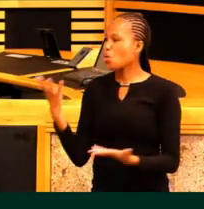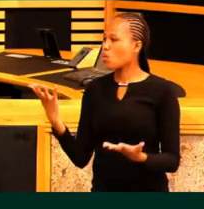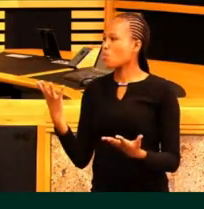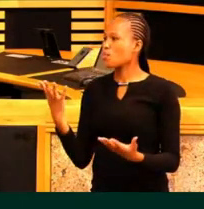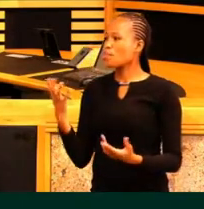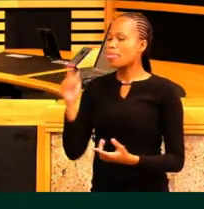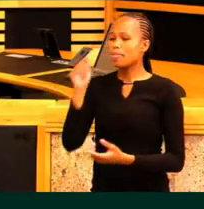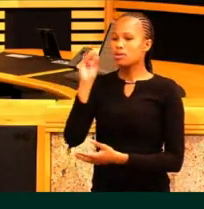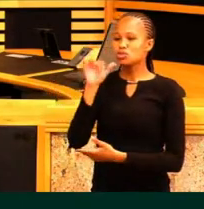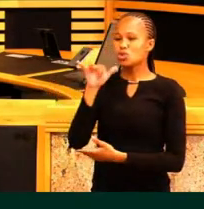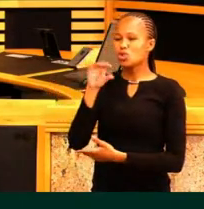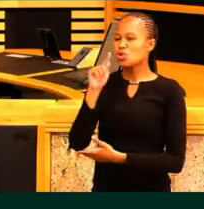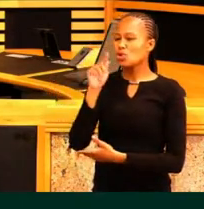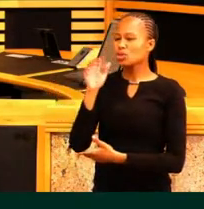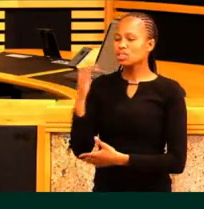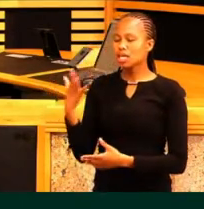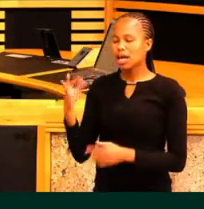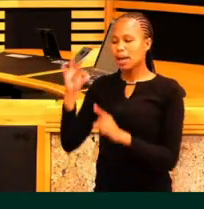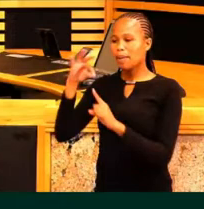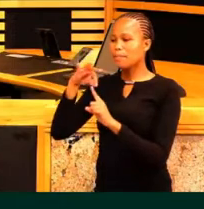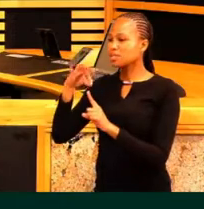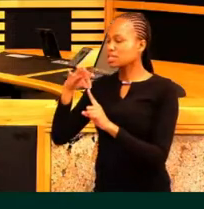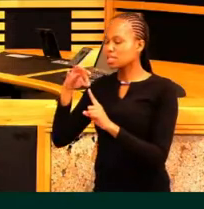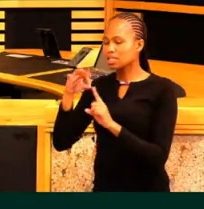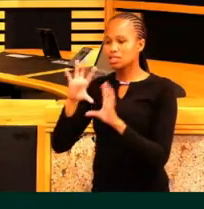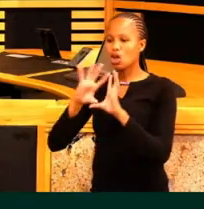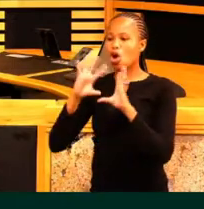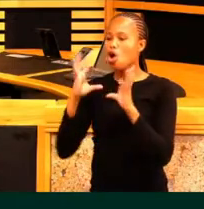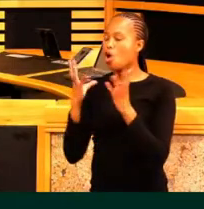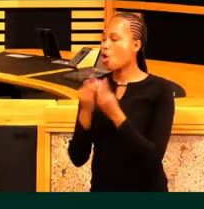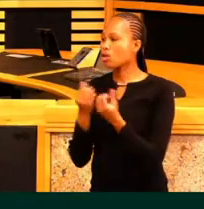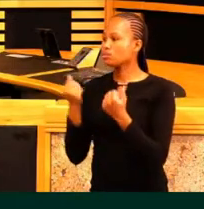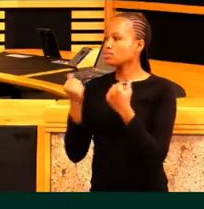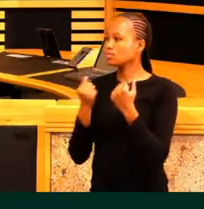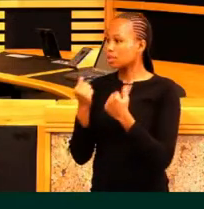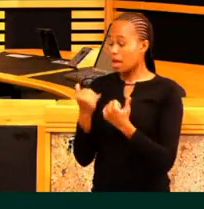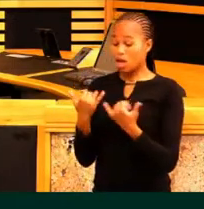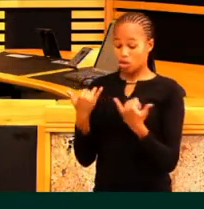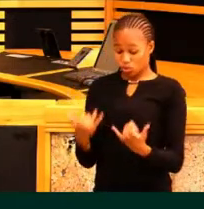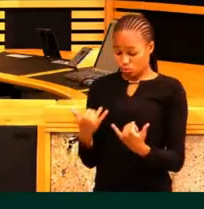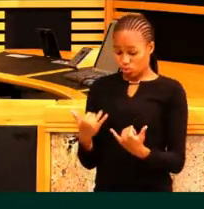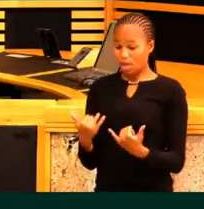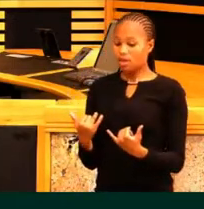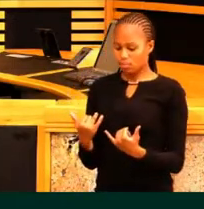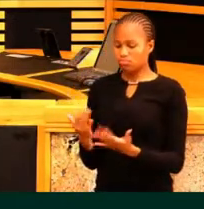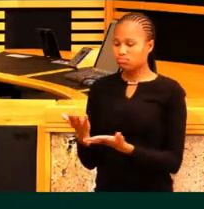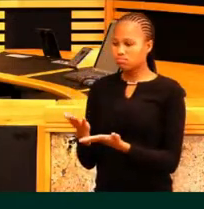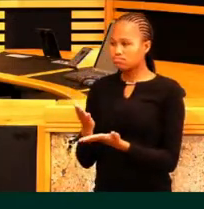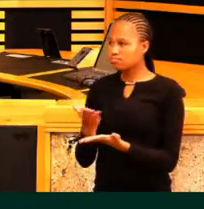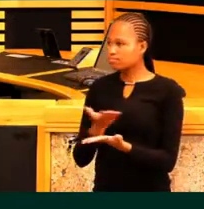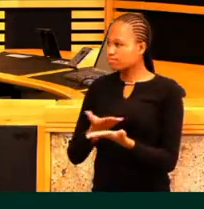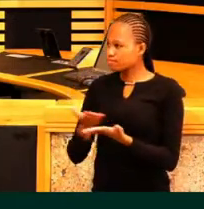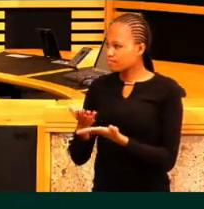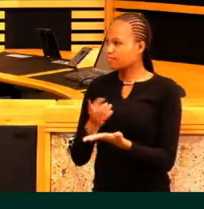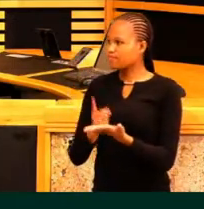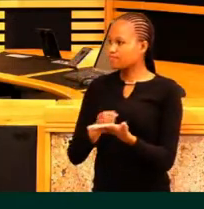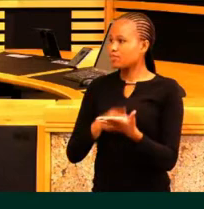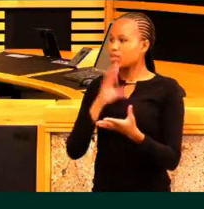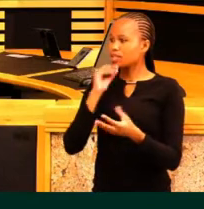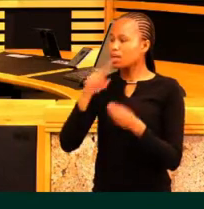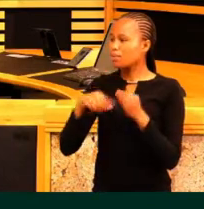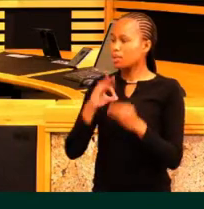Fort Mercedes you name them all of them are here they are still here today there are discussion taking place the couple of our Mayors